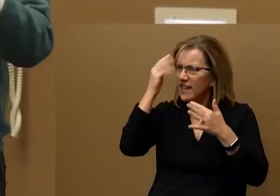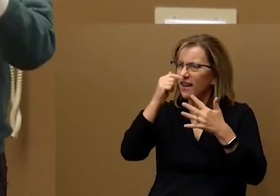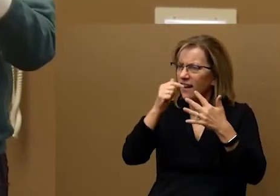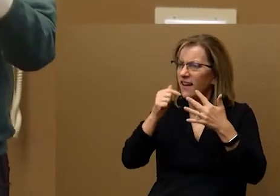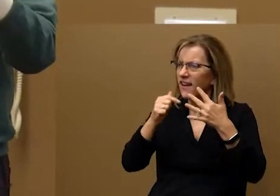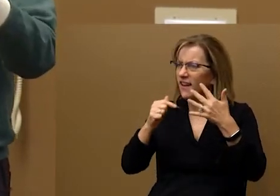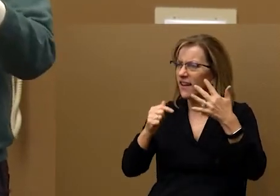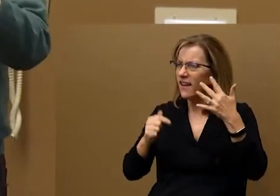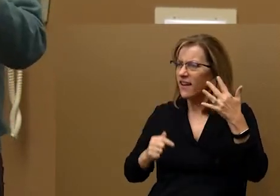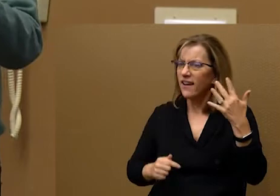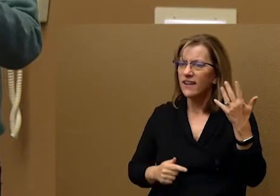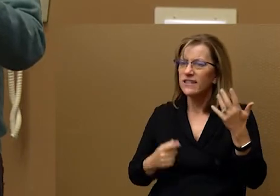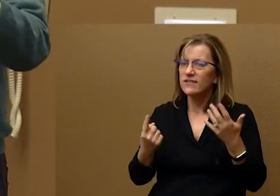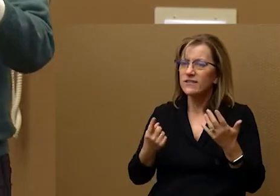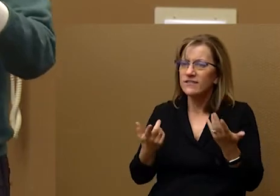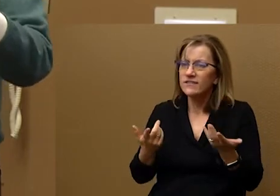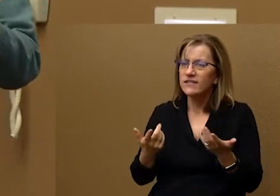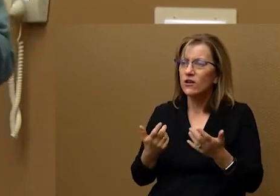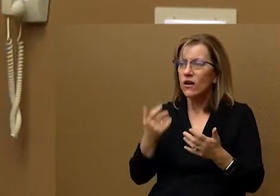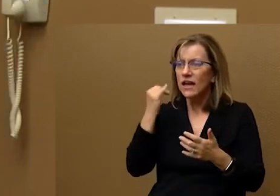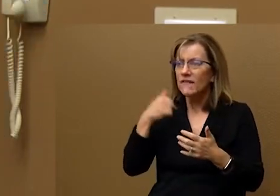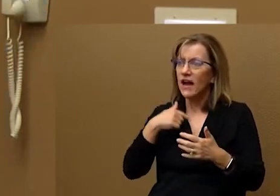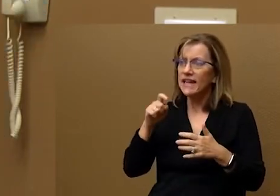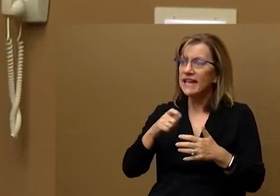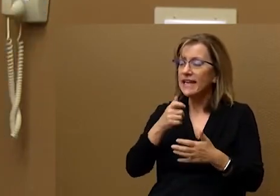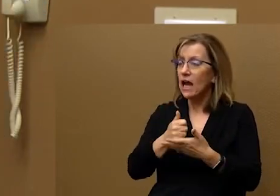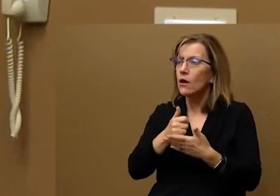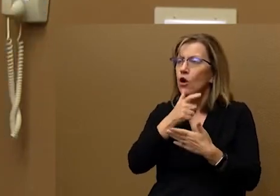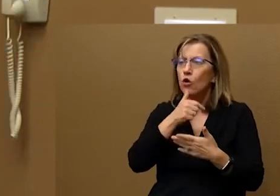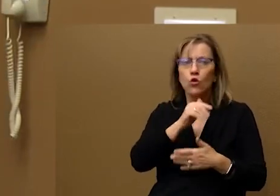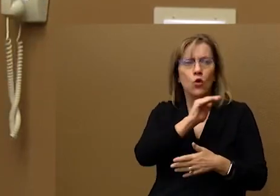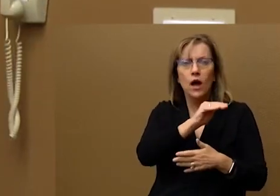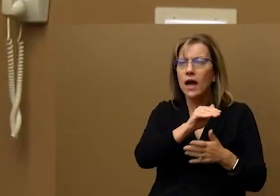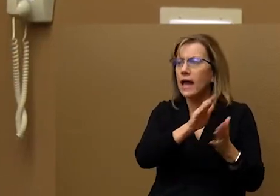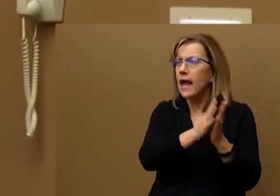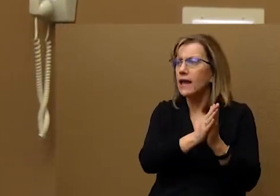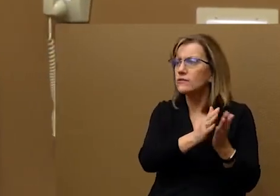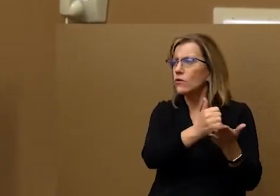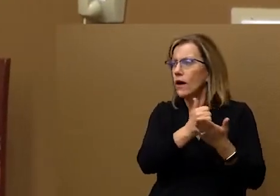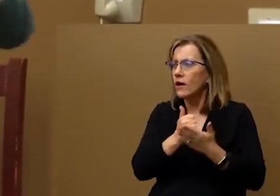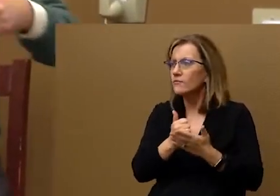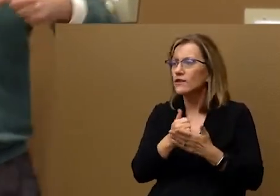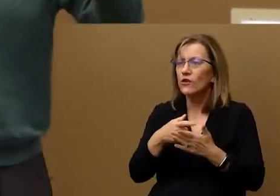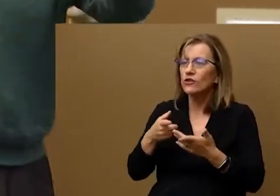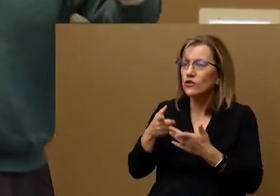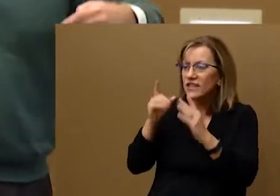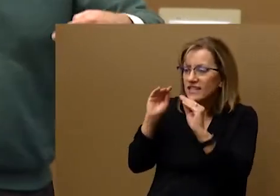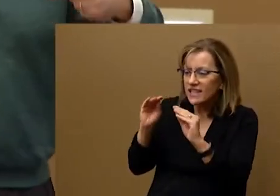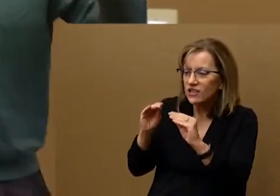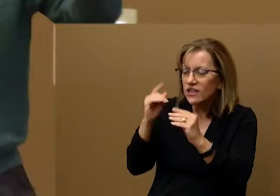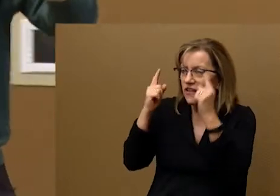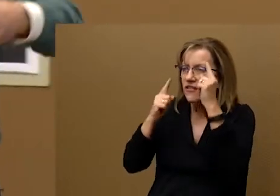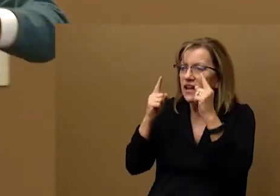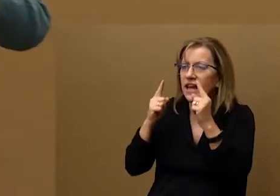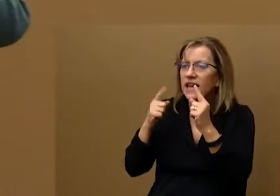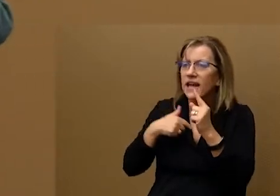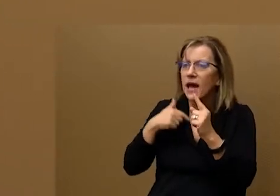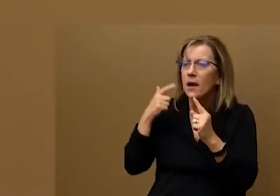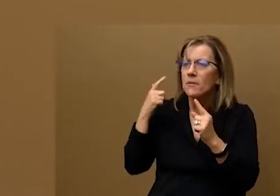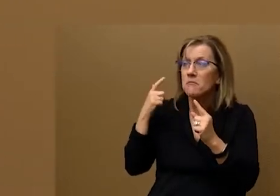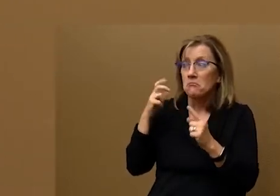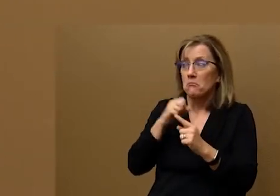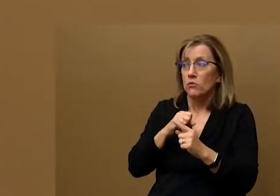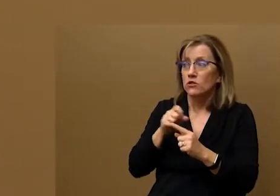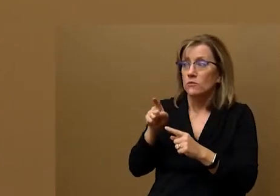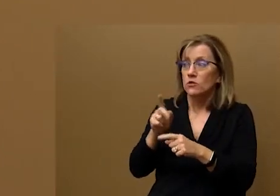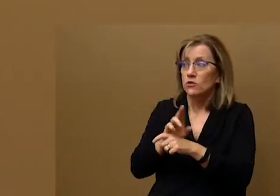If A, this way, if B, this way. If I need help, who can help me? So you're teaching thinking,